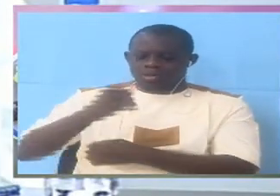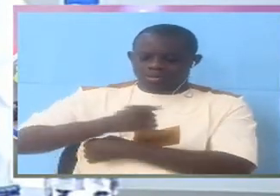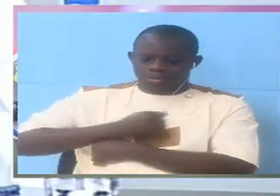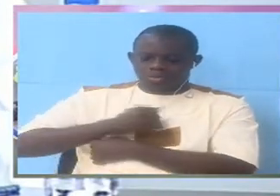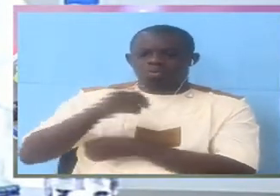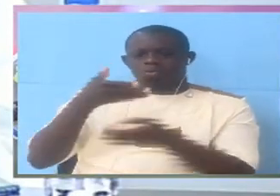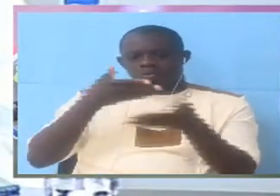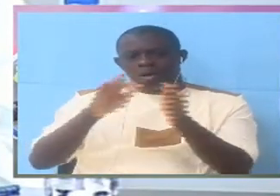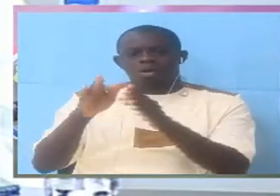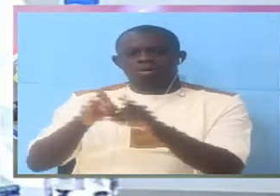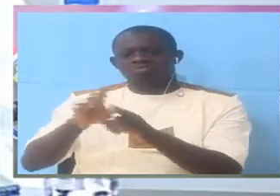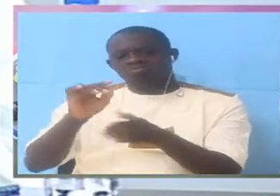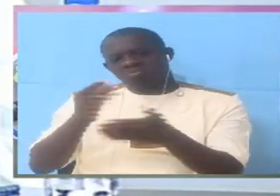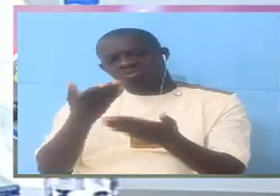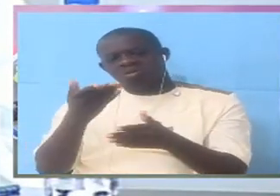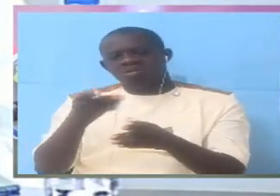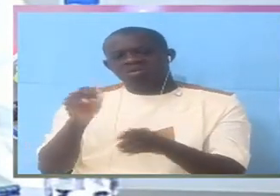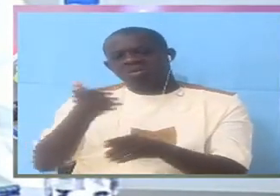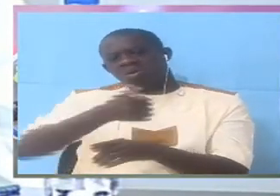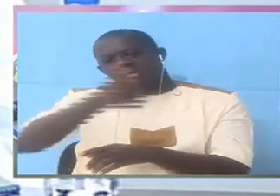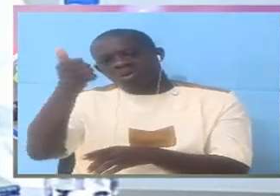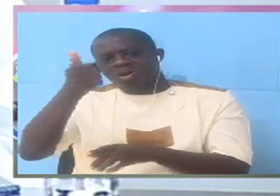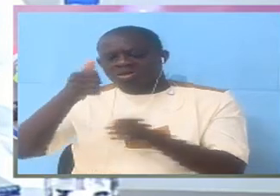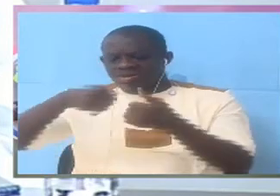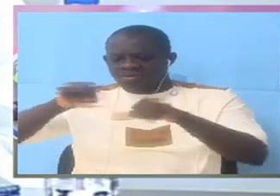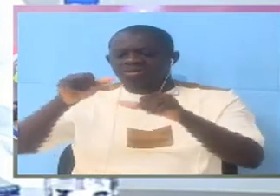It's either D3 or